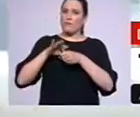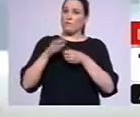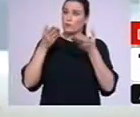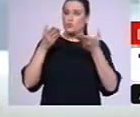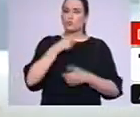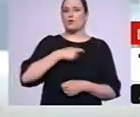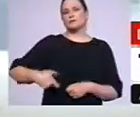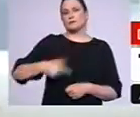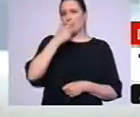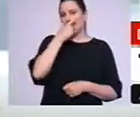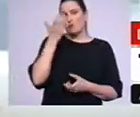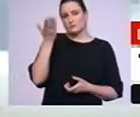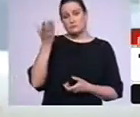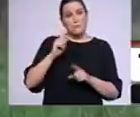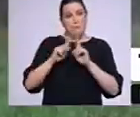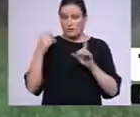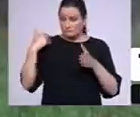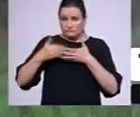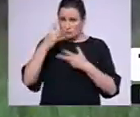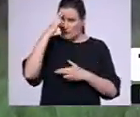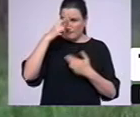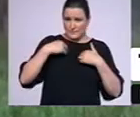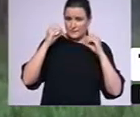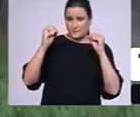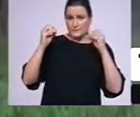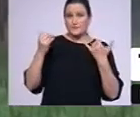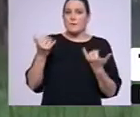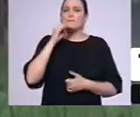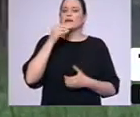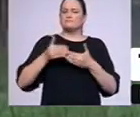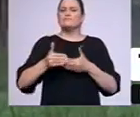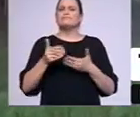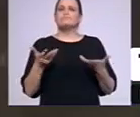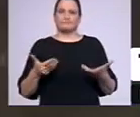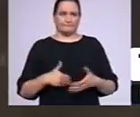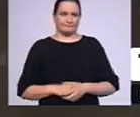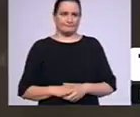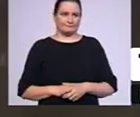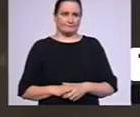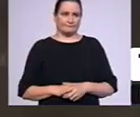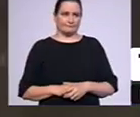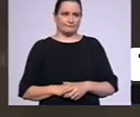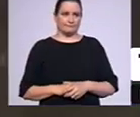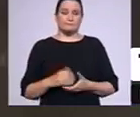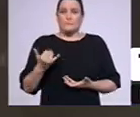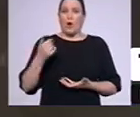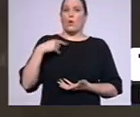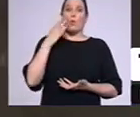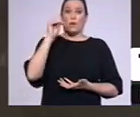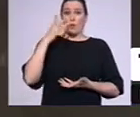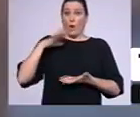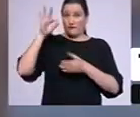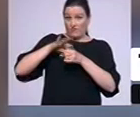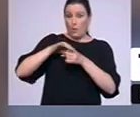ukuthi sakuvotela Ramaphosa. Kodwa usazi. Kodwa xa kufanele kuvotwe uyasazi, yakwazi usithumelela